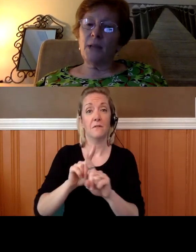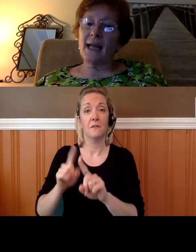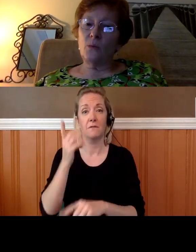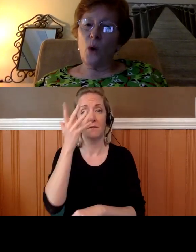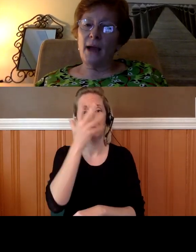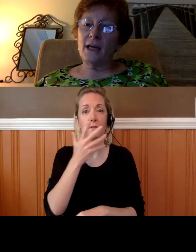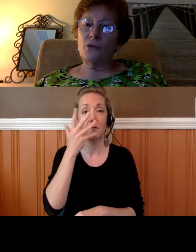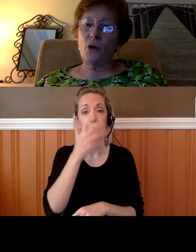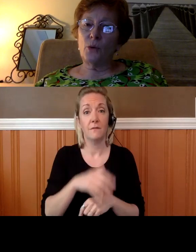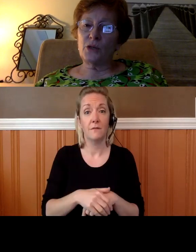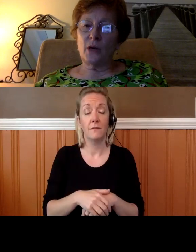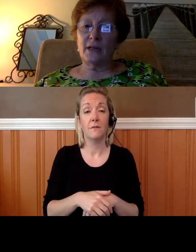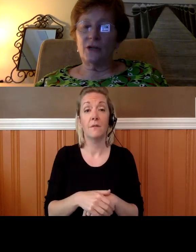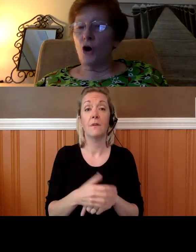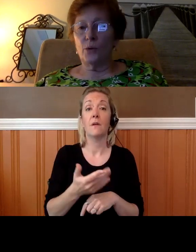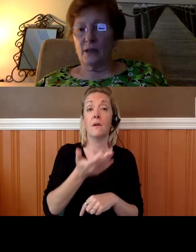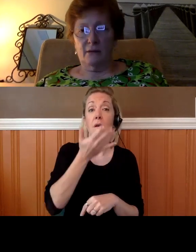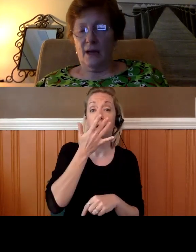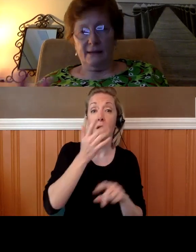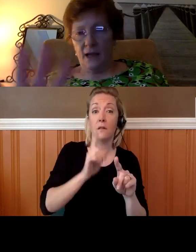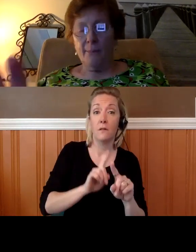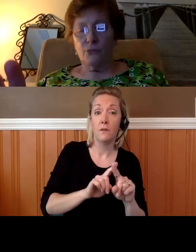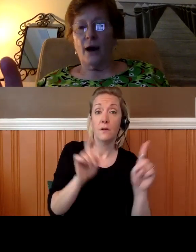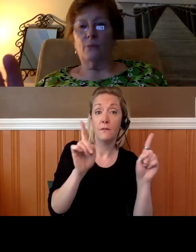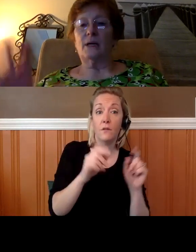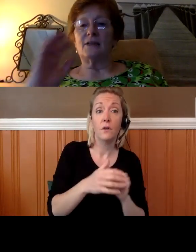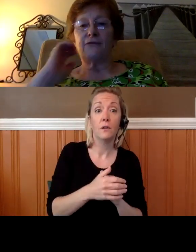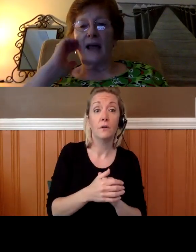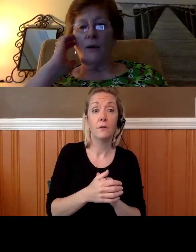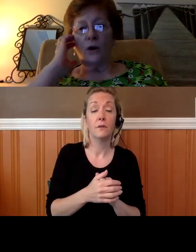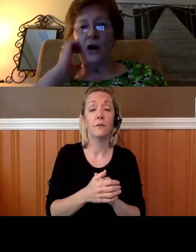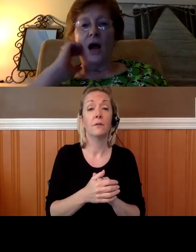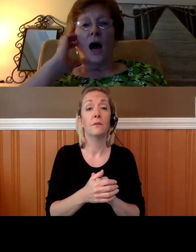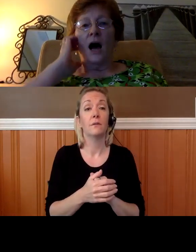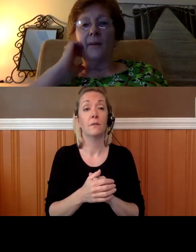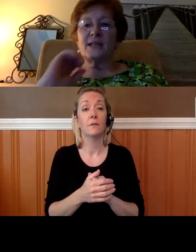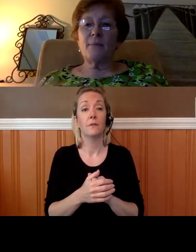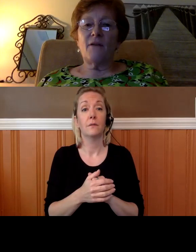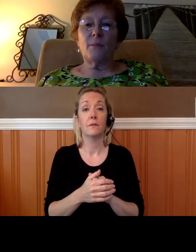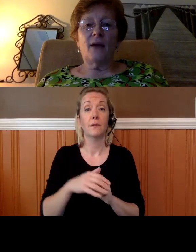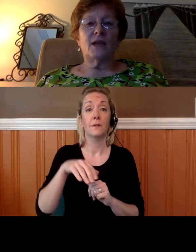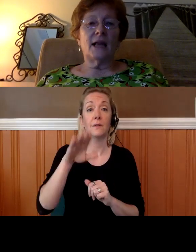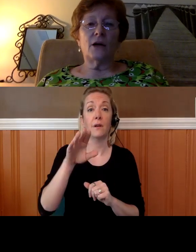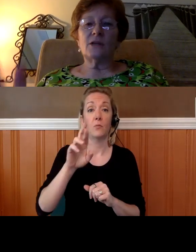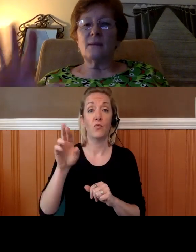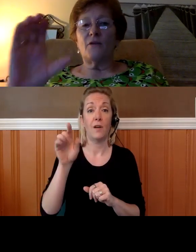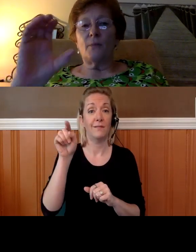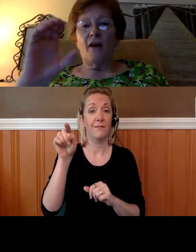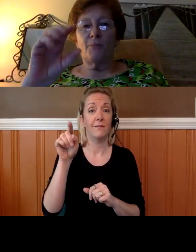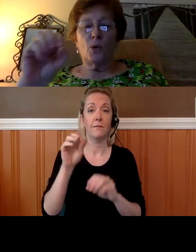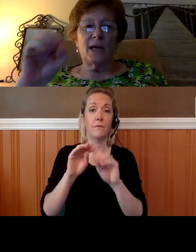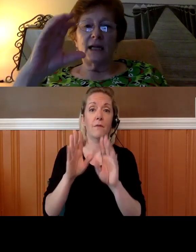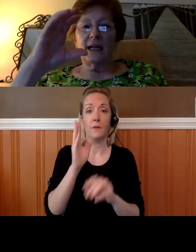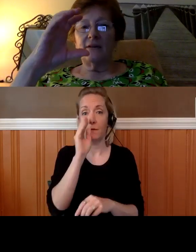even black and white, you know which one, you know that top right one is a flower. Some of them have yellow, some of them